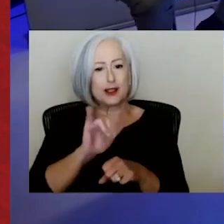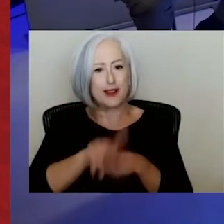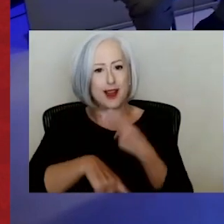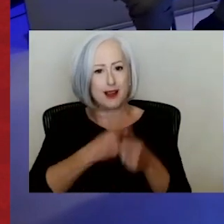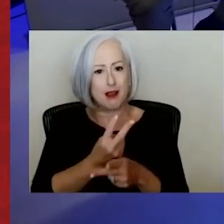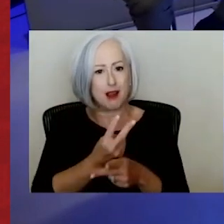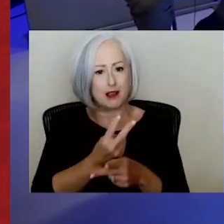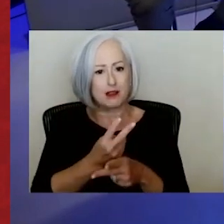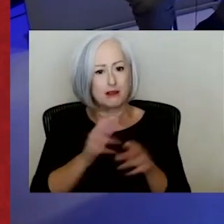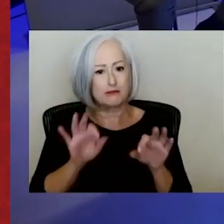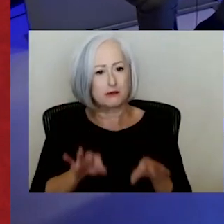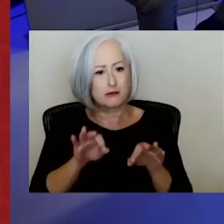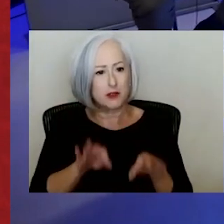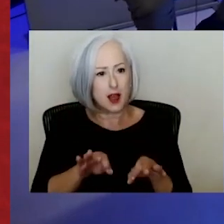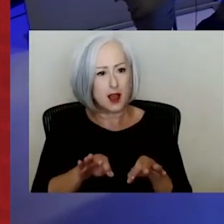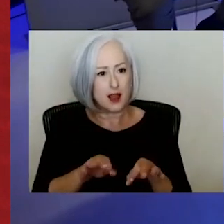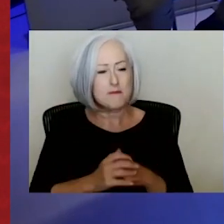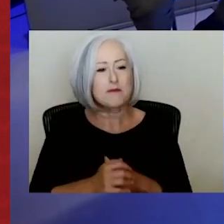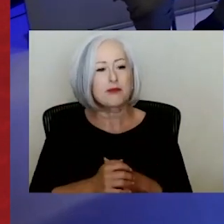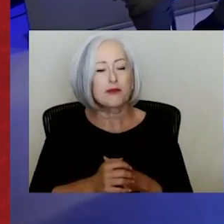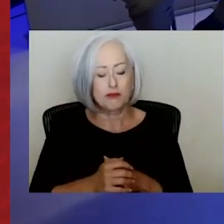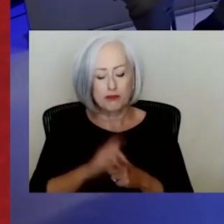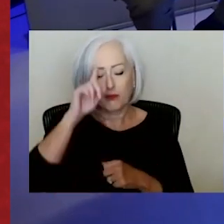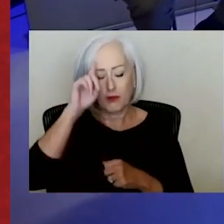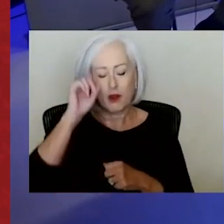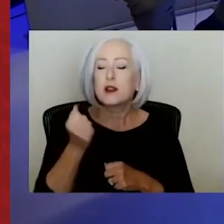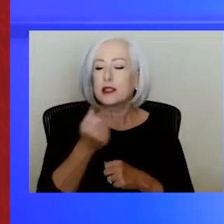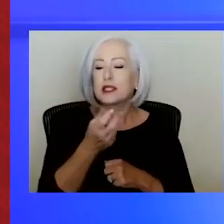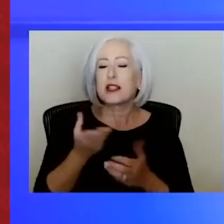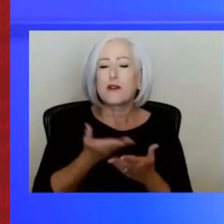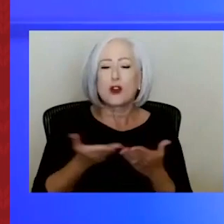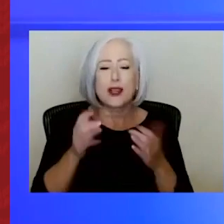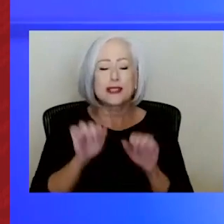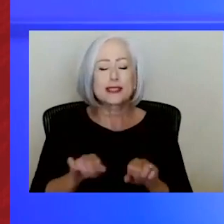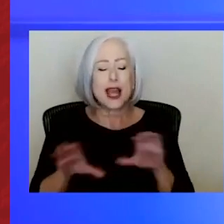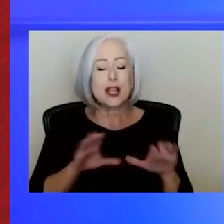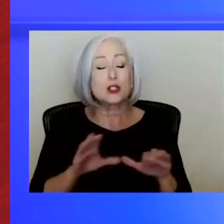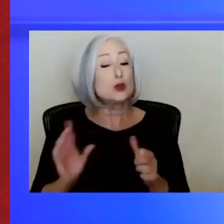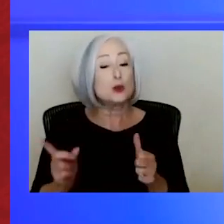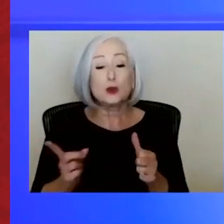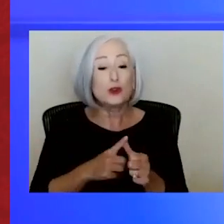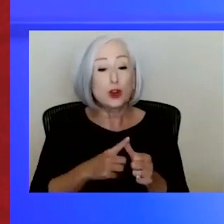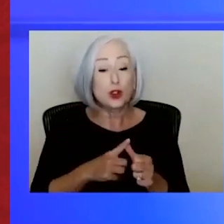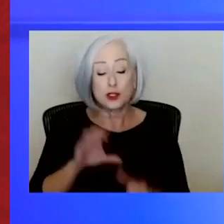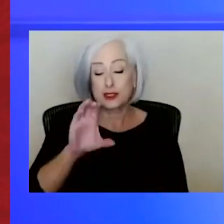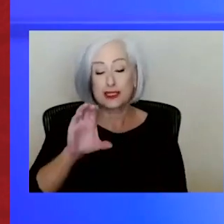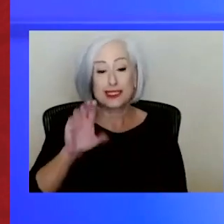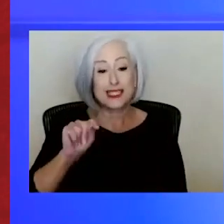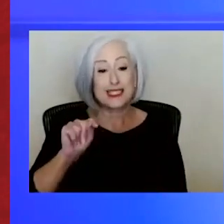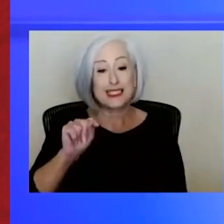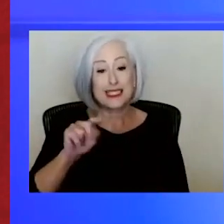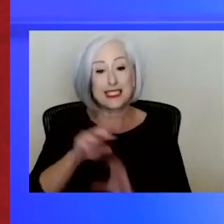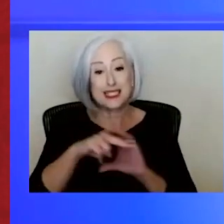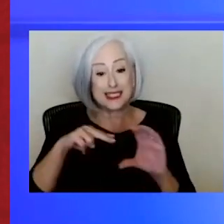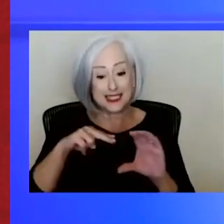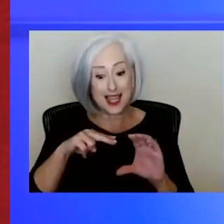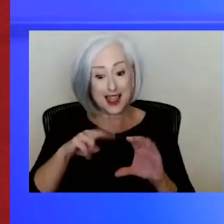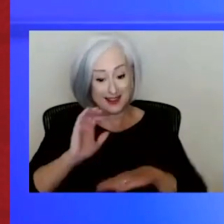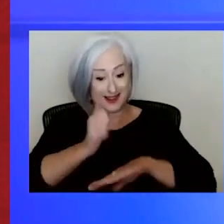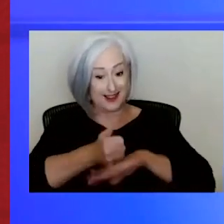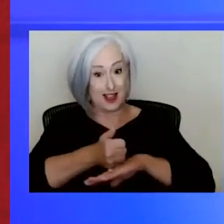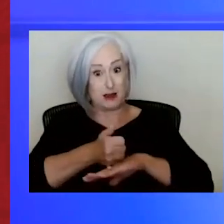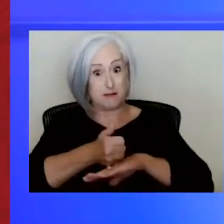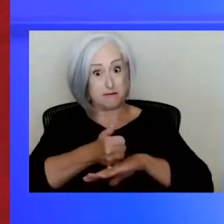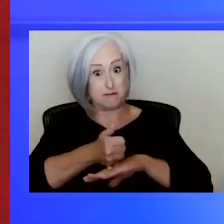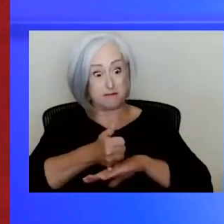Yeah, so I think there's a number of things that we can do. First and foremost, if there are CT scans that are scheduled and these scans can